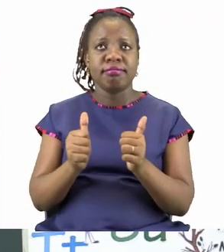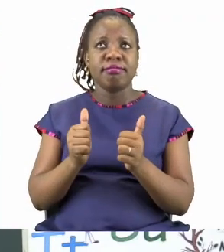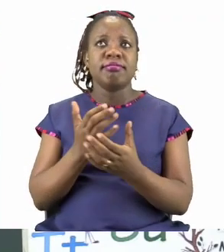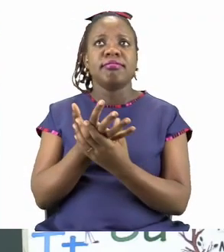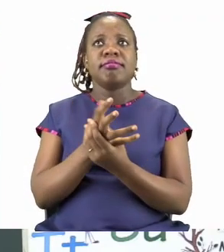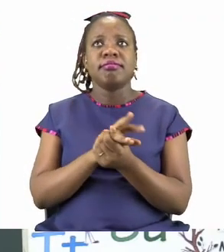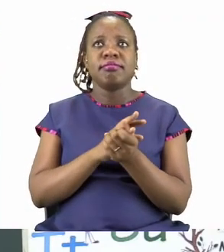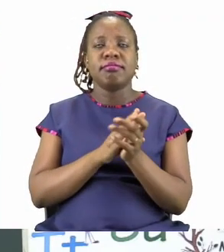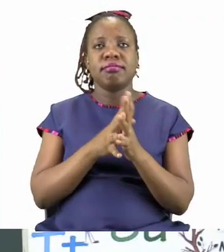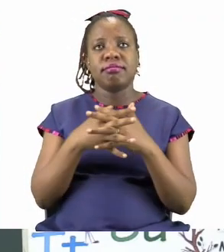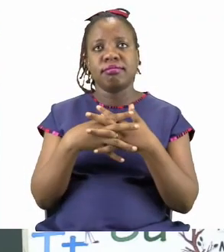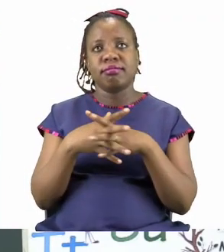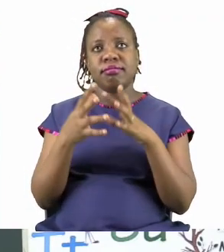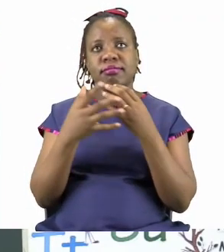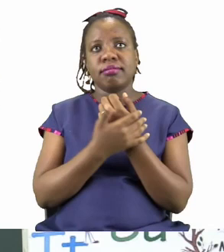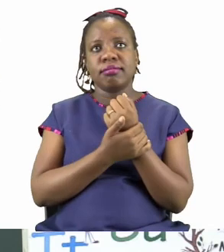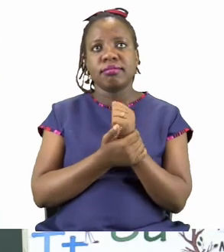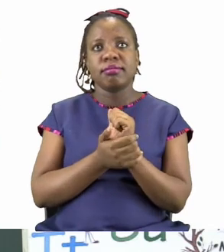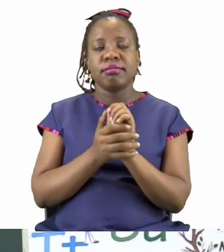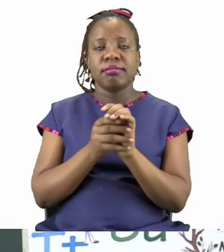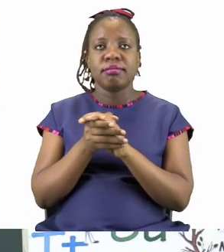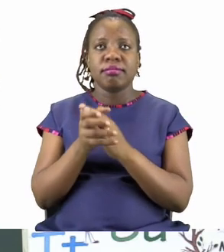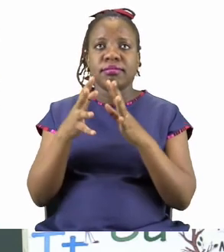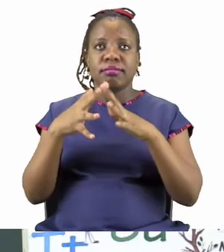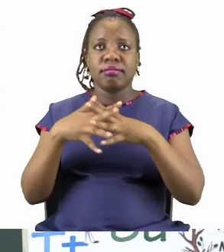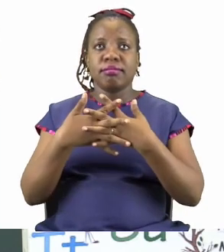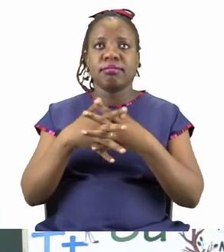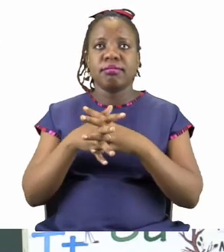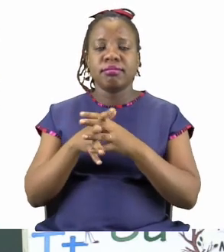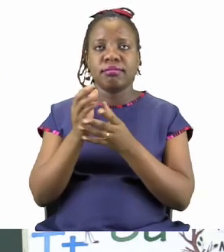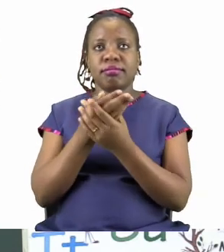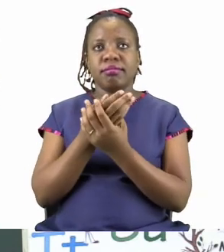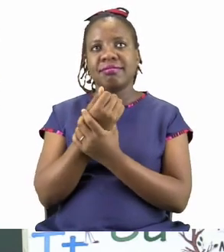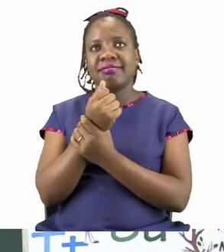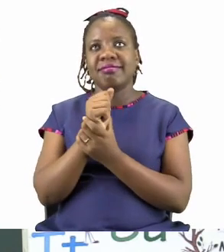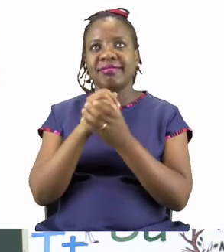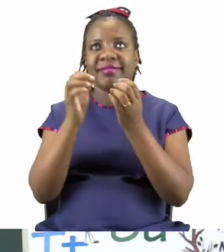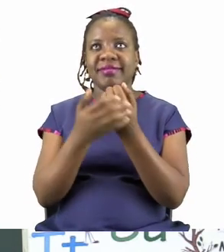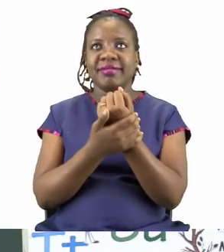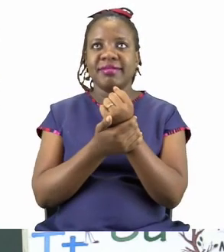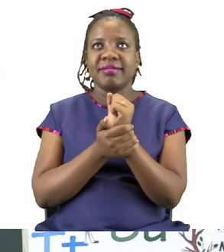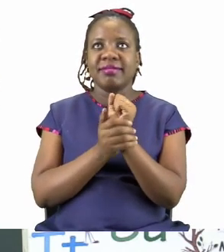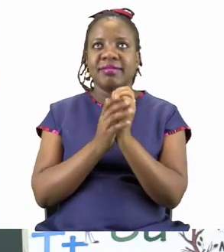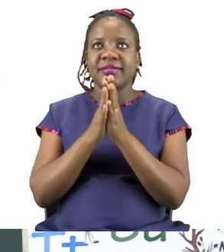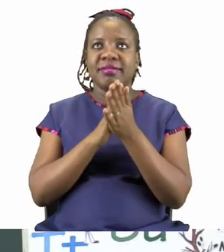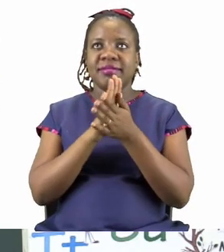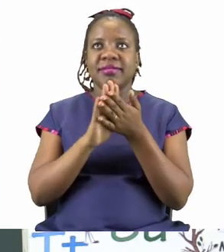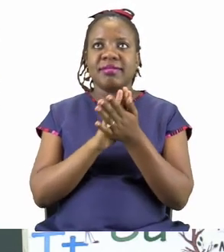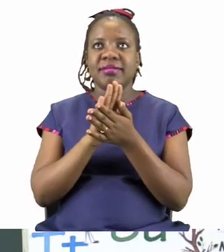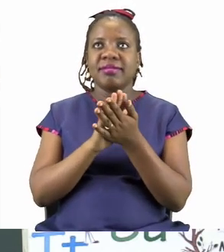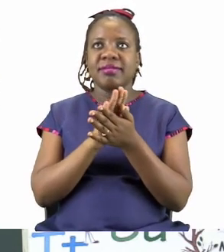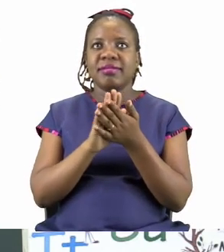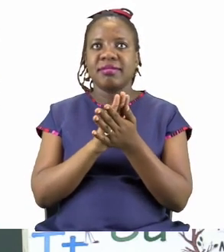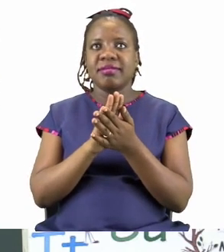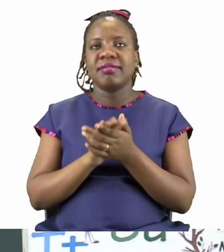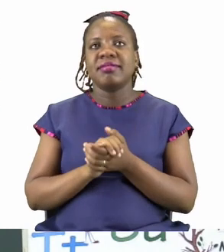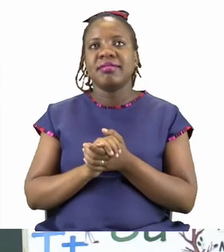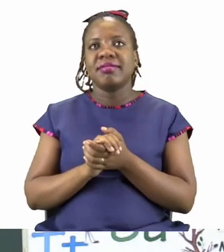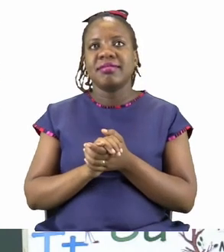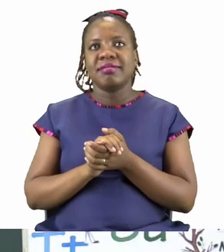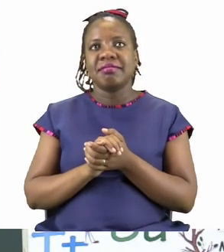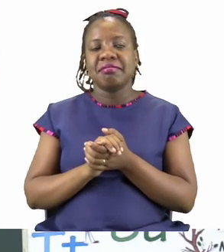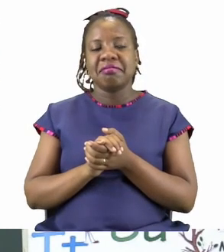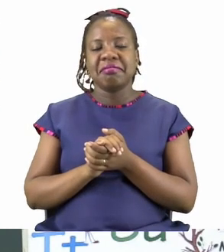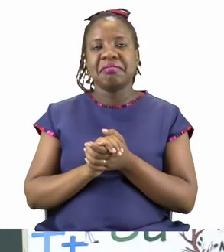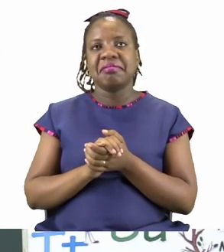hands, and then we rub it in, around our hands, between our fingers, and